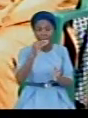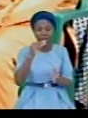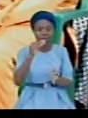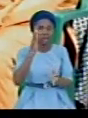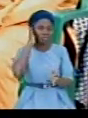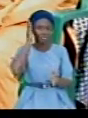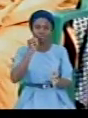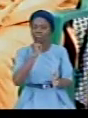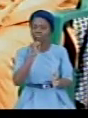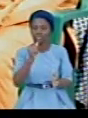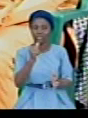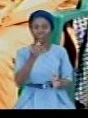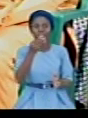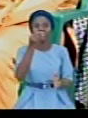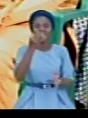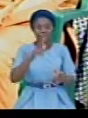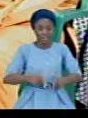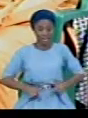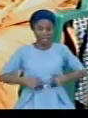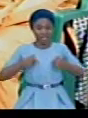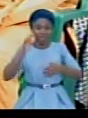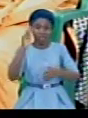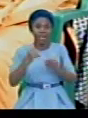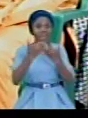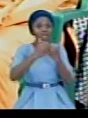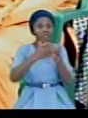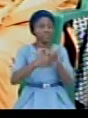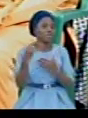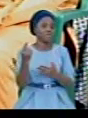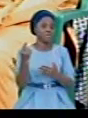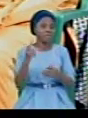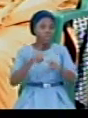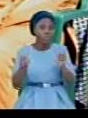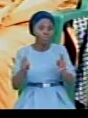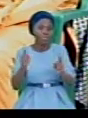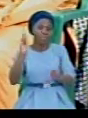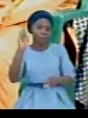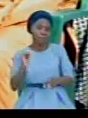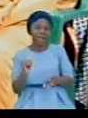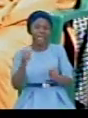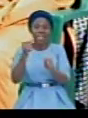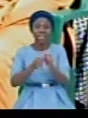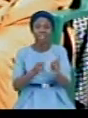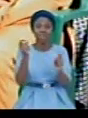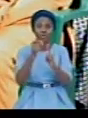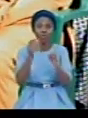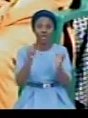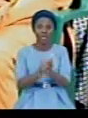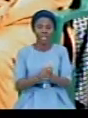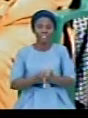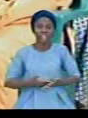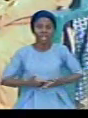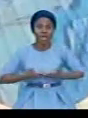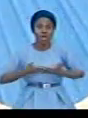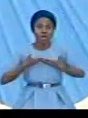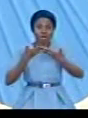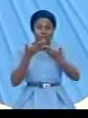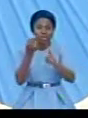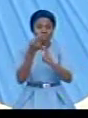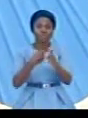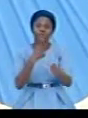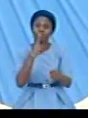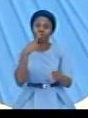alone, but by every word that proceedeth out of the mouth of